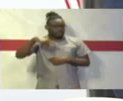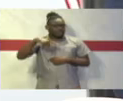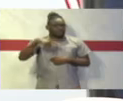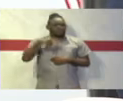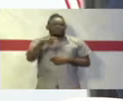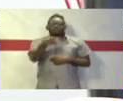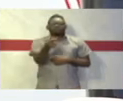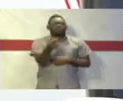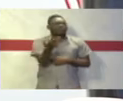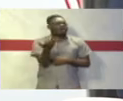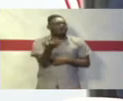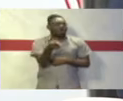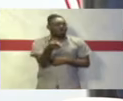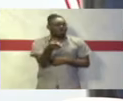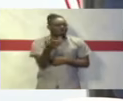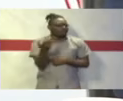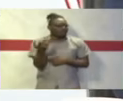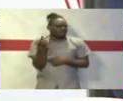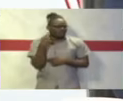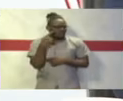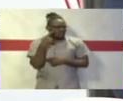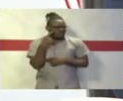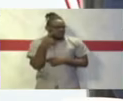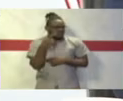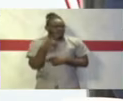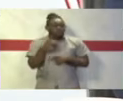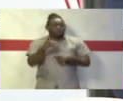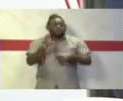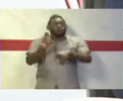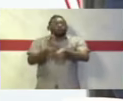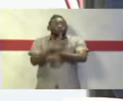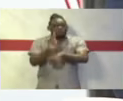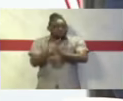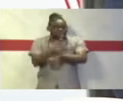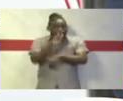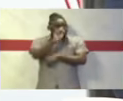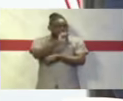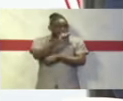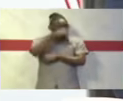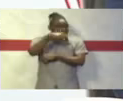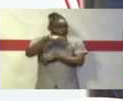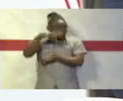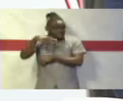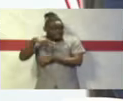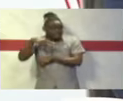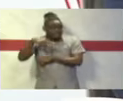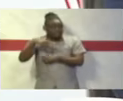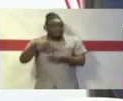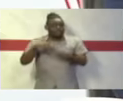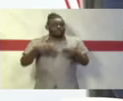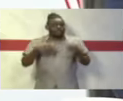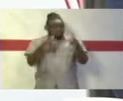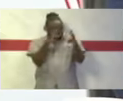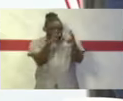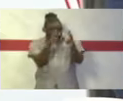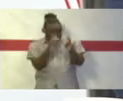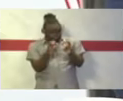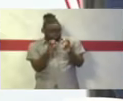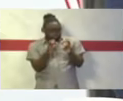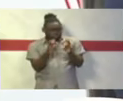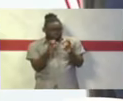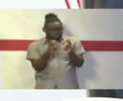This commingles the use of the SpO2 monitor. You download the app. Once you are one of